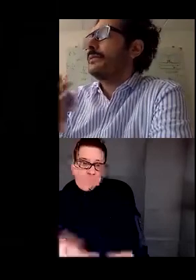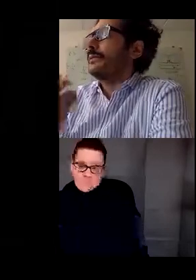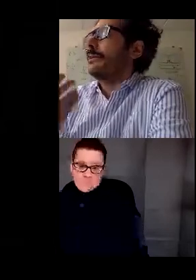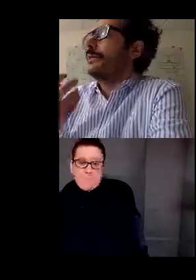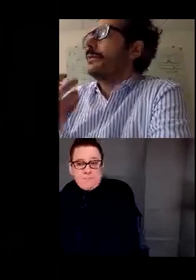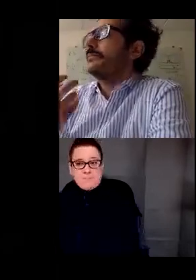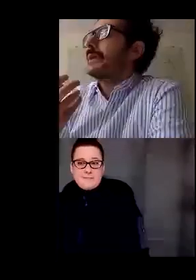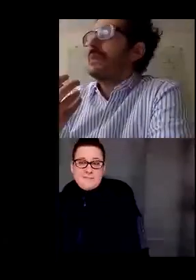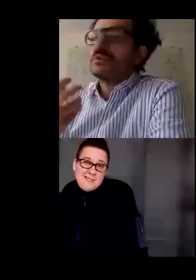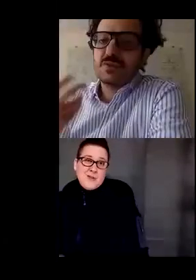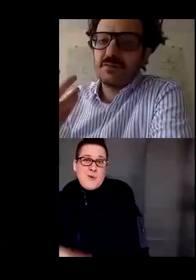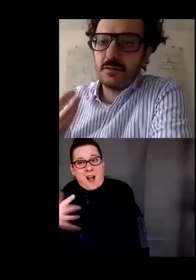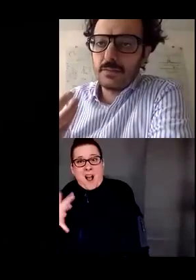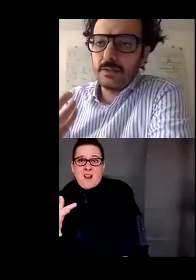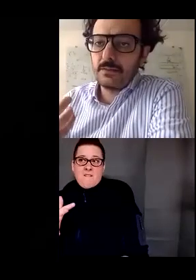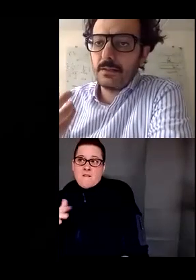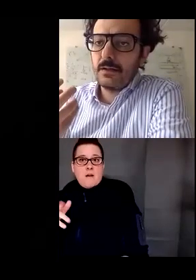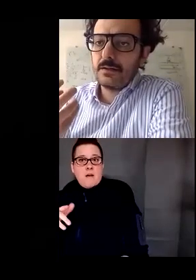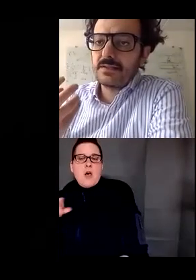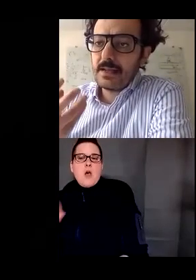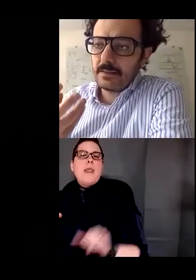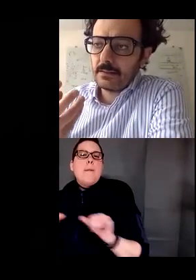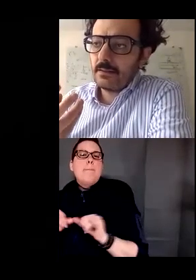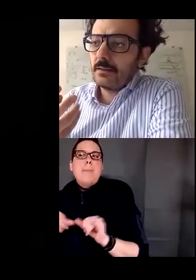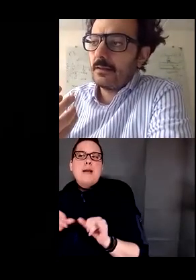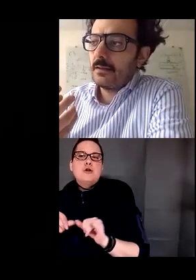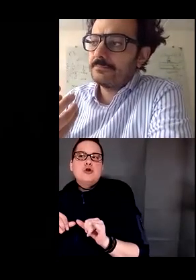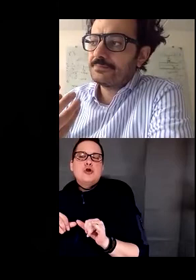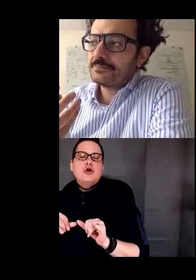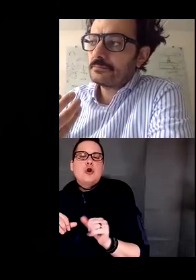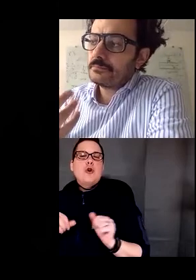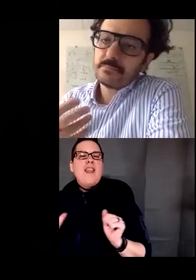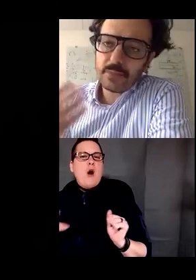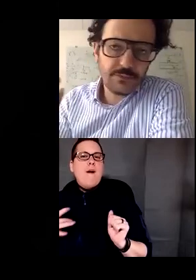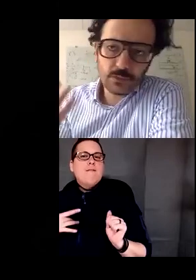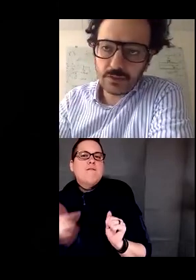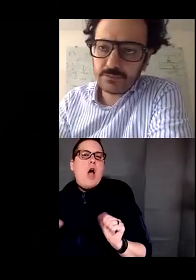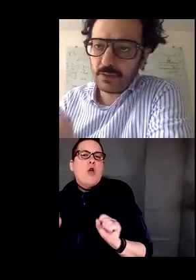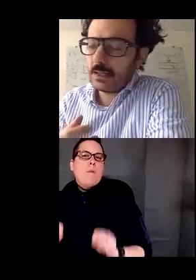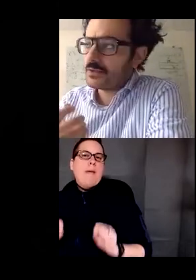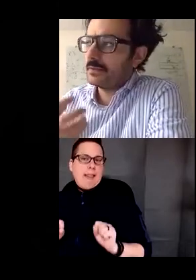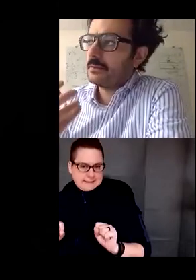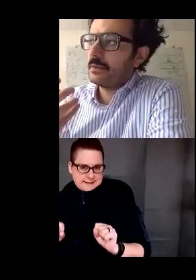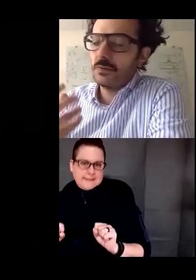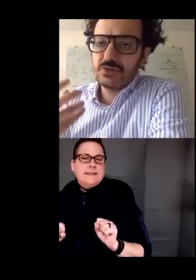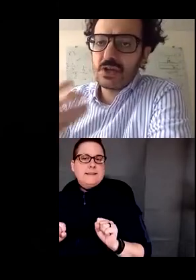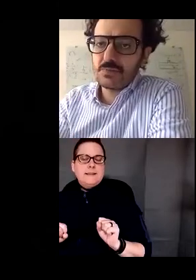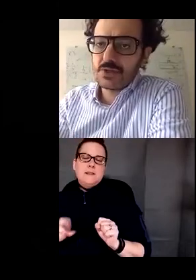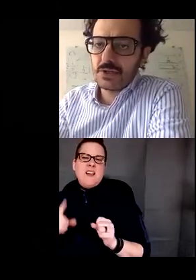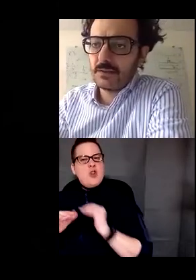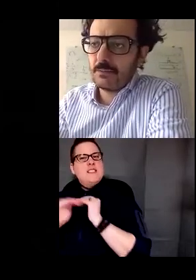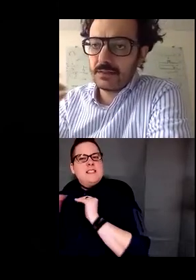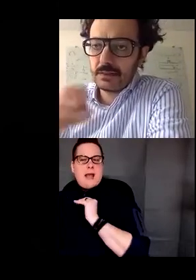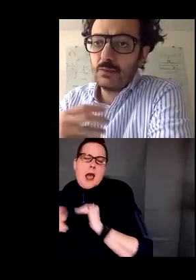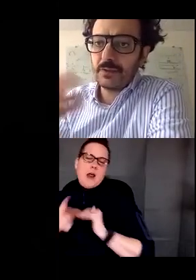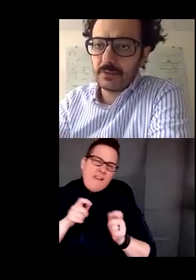want, measures of vulnerability. They are static if you correct for age, but they don't change much